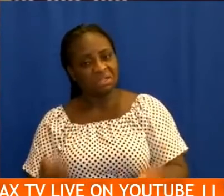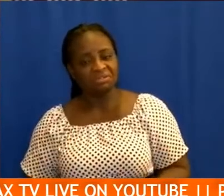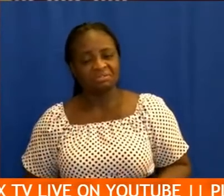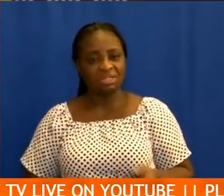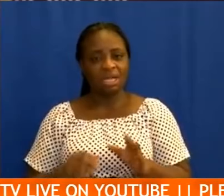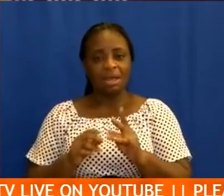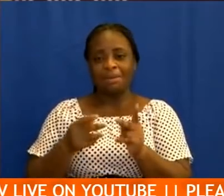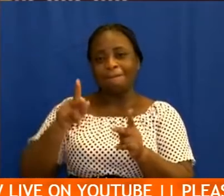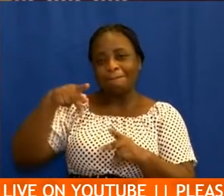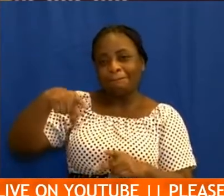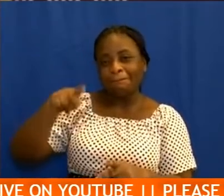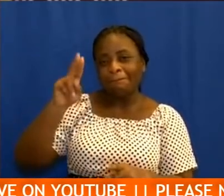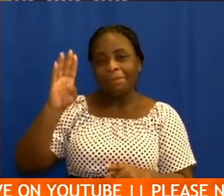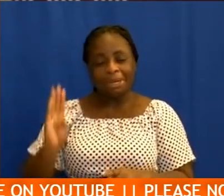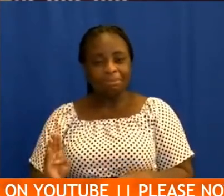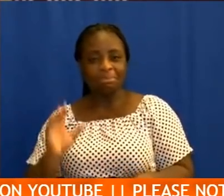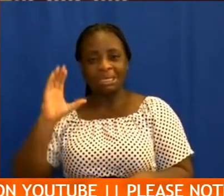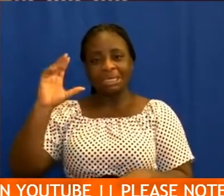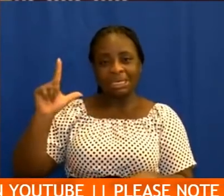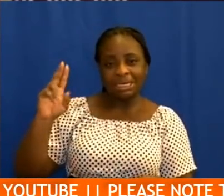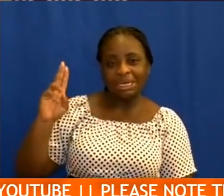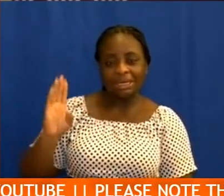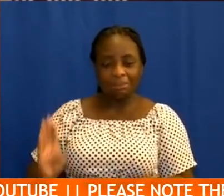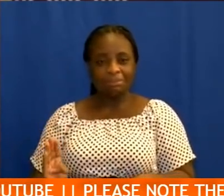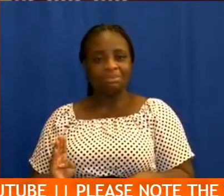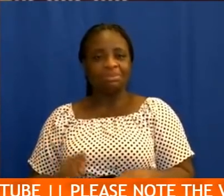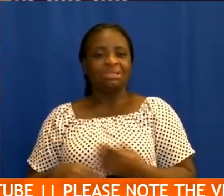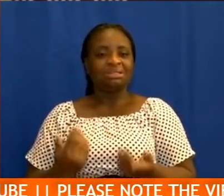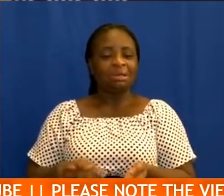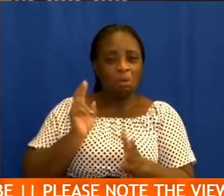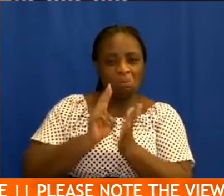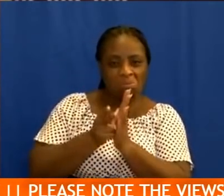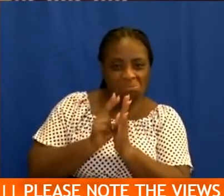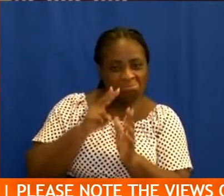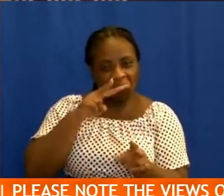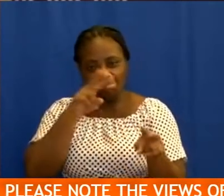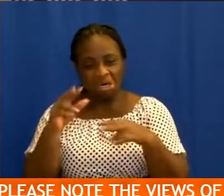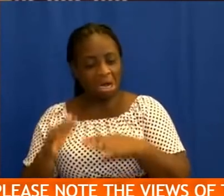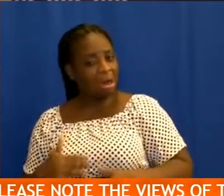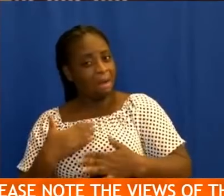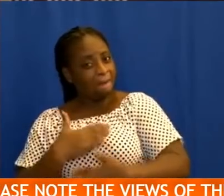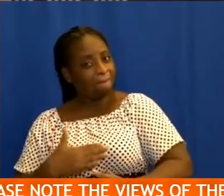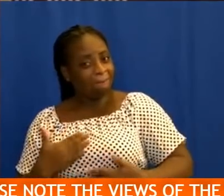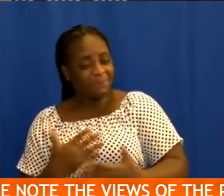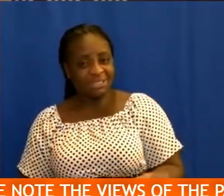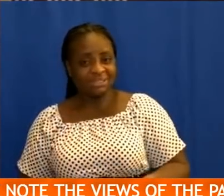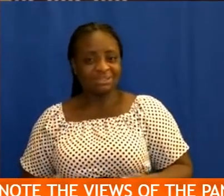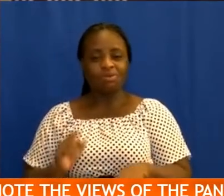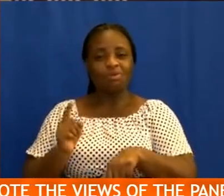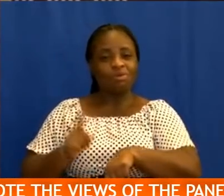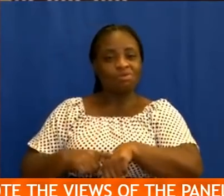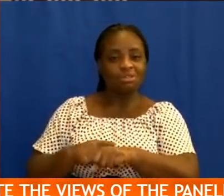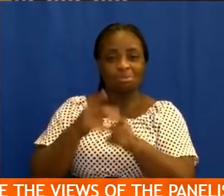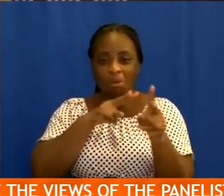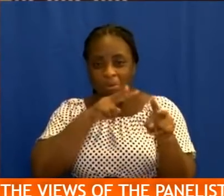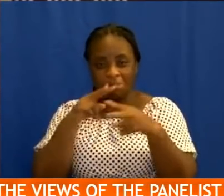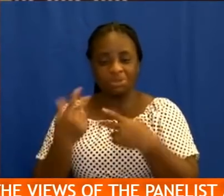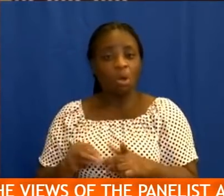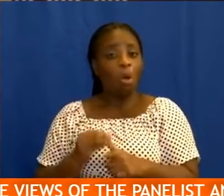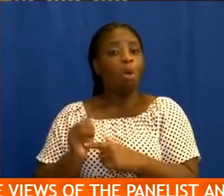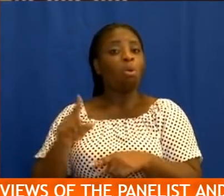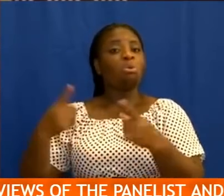funeral, going to the pub, going to the club, going to the cinema, going to the beach, going to the stadium,